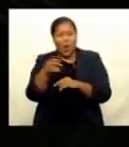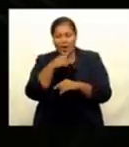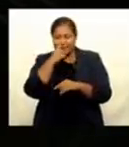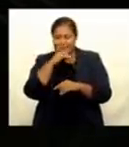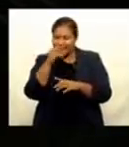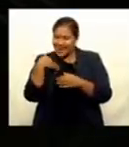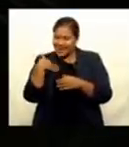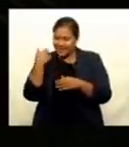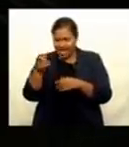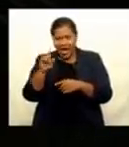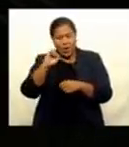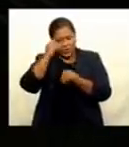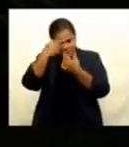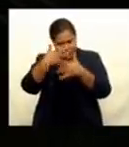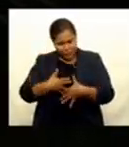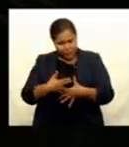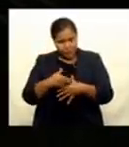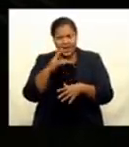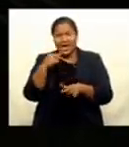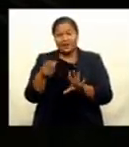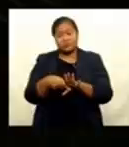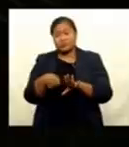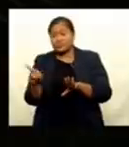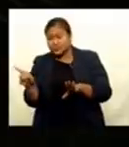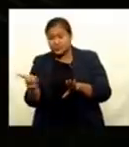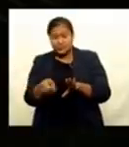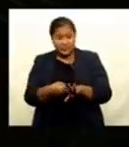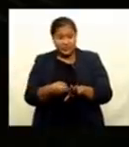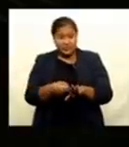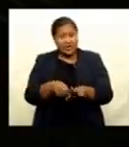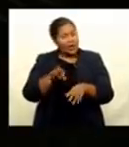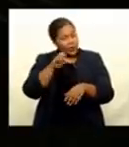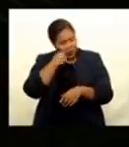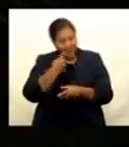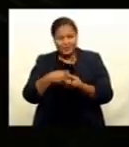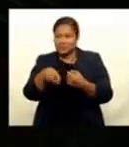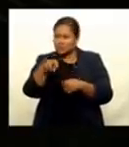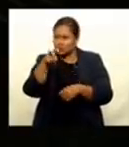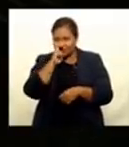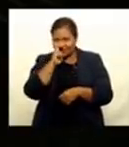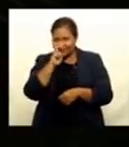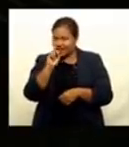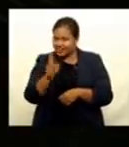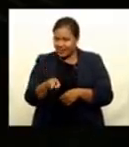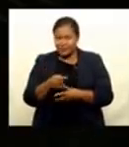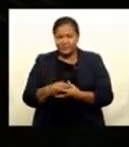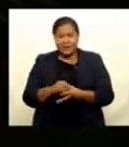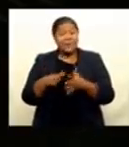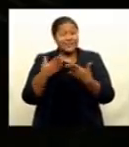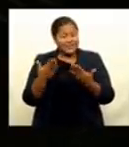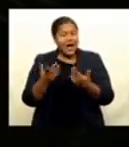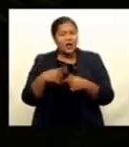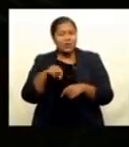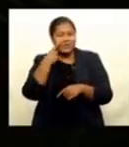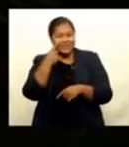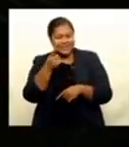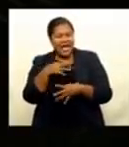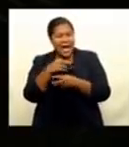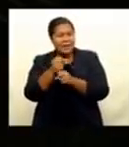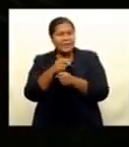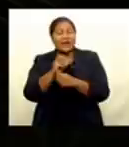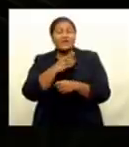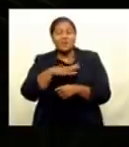be screened. Movement in and out of the villages have been restricted. But as of now, we're expecting an update from